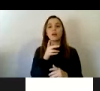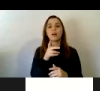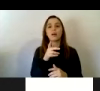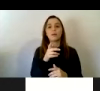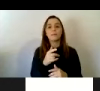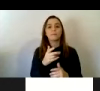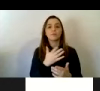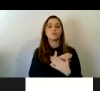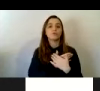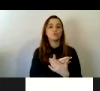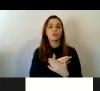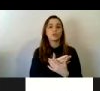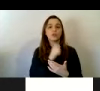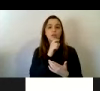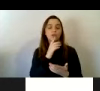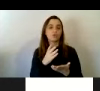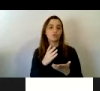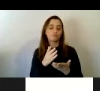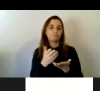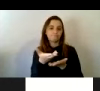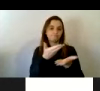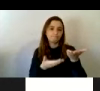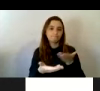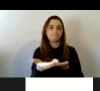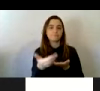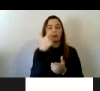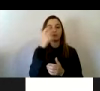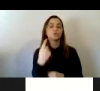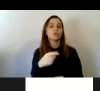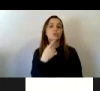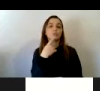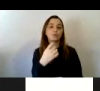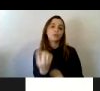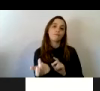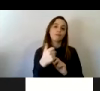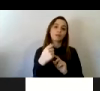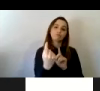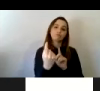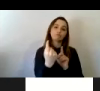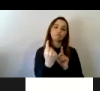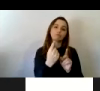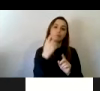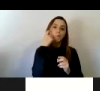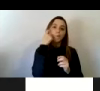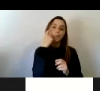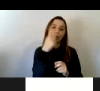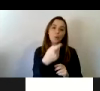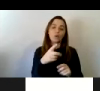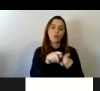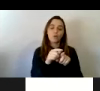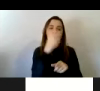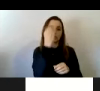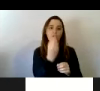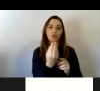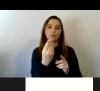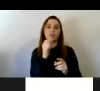that came in as people who they have a question, they seek an advice, and after a while they became a volunteers. And I think this is one of